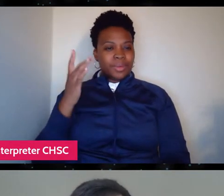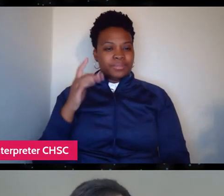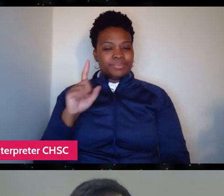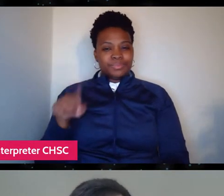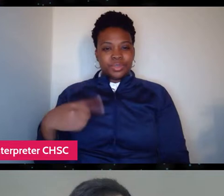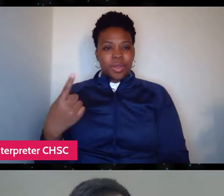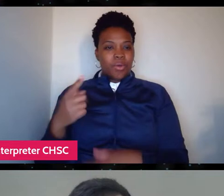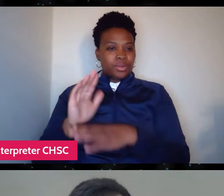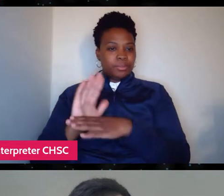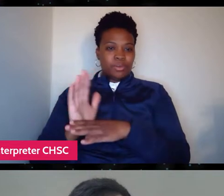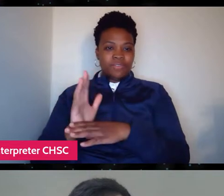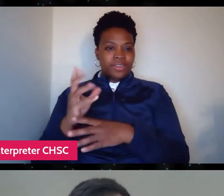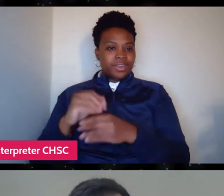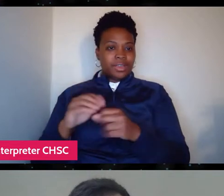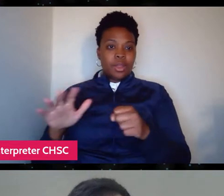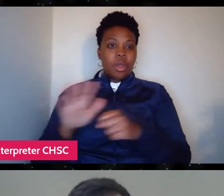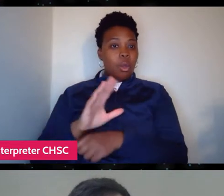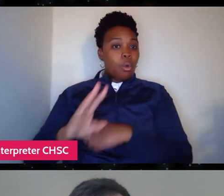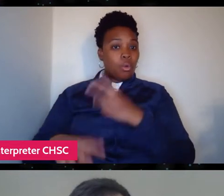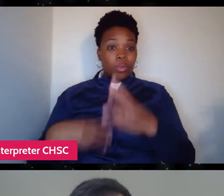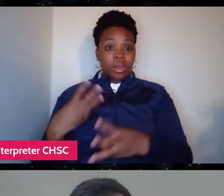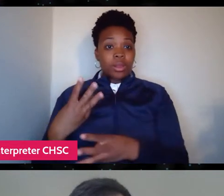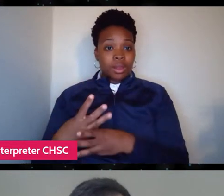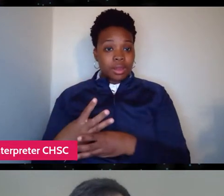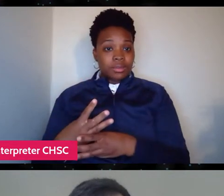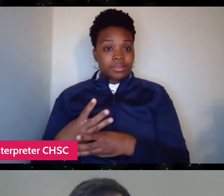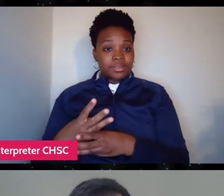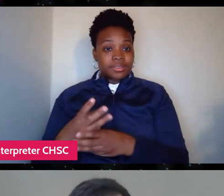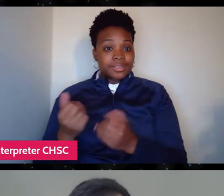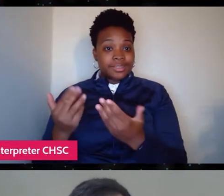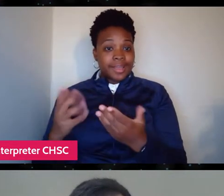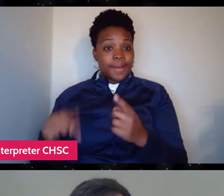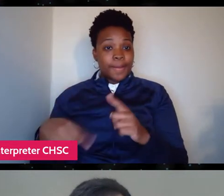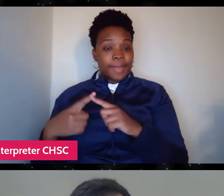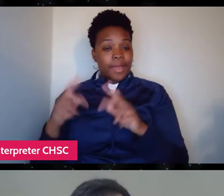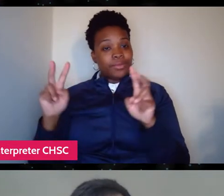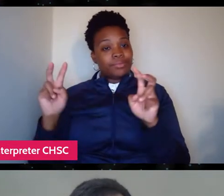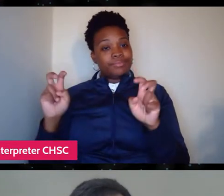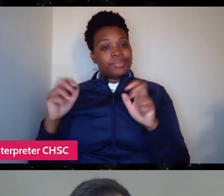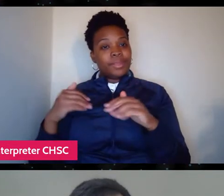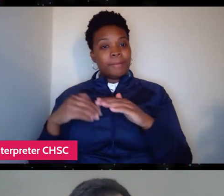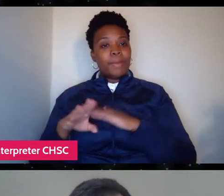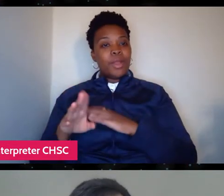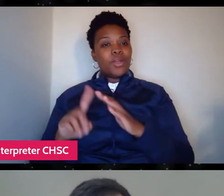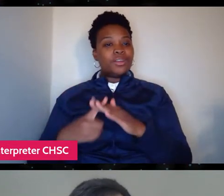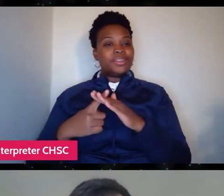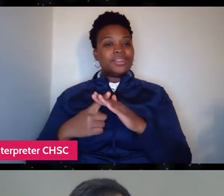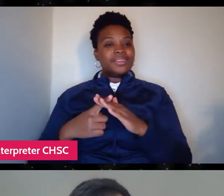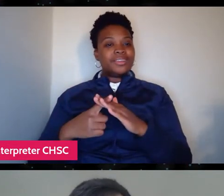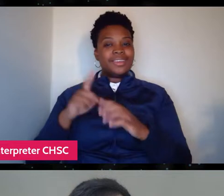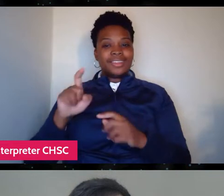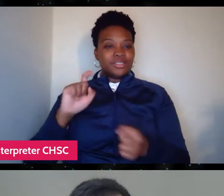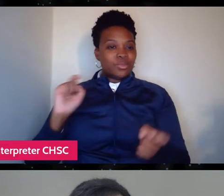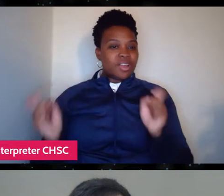only film in the whole world that exists about the birth of this revolutionary